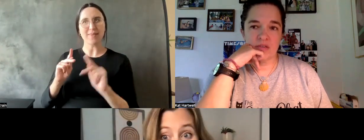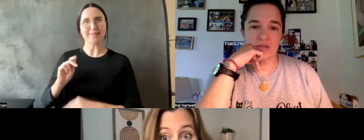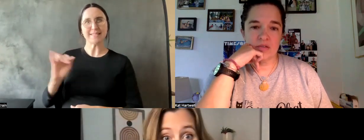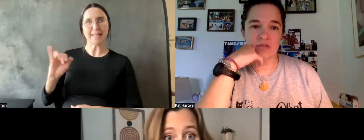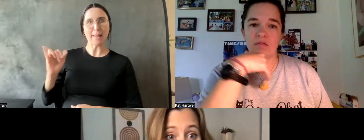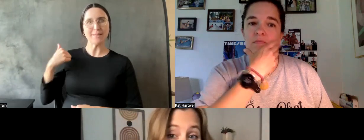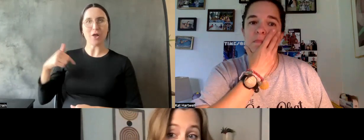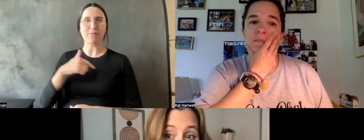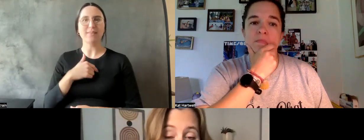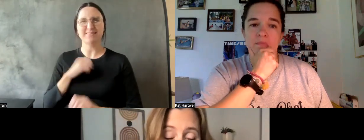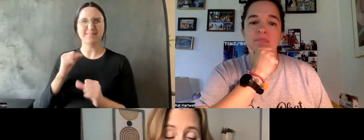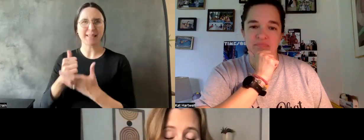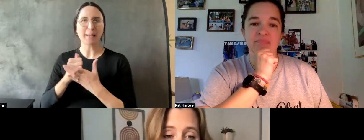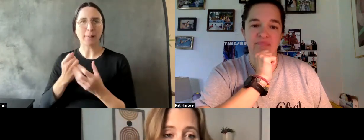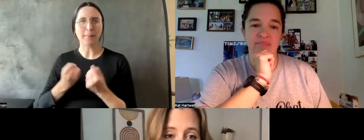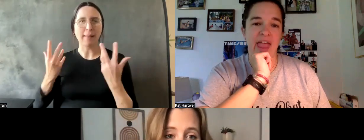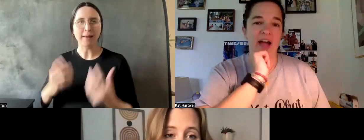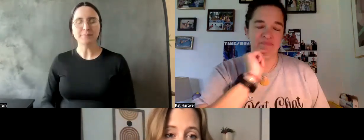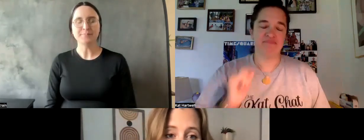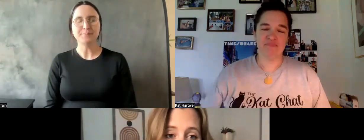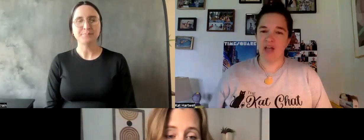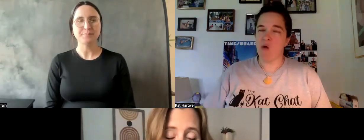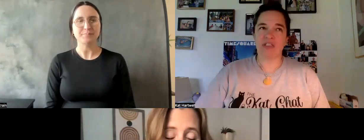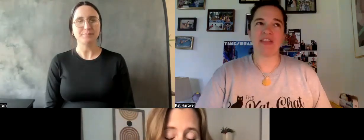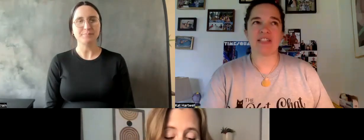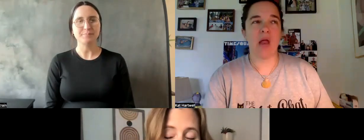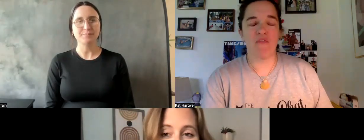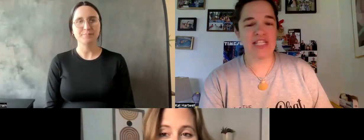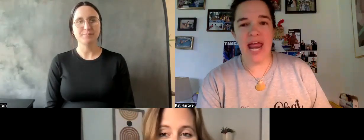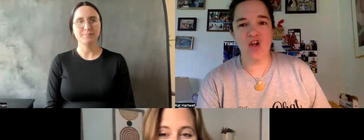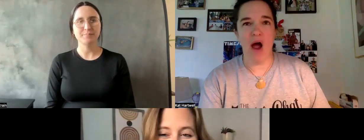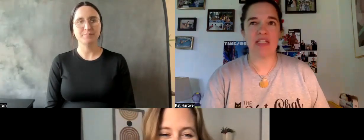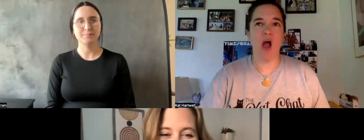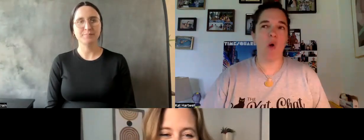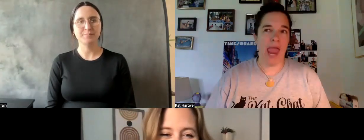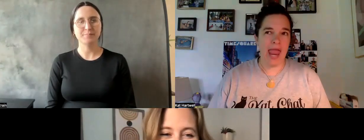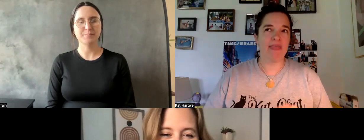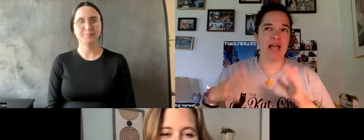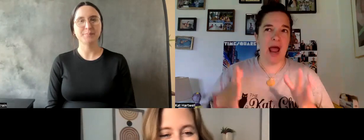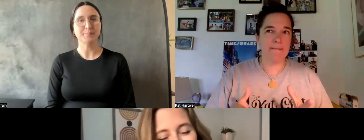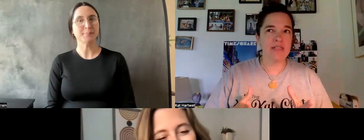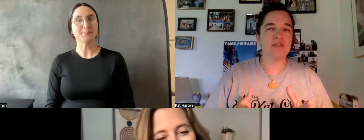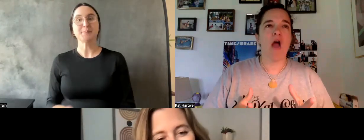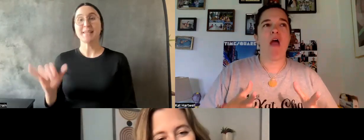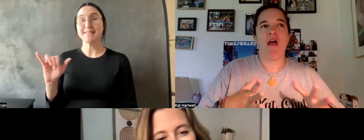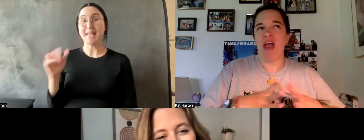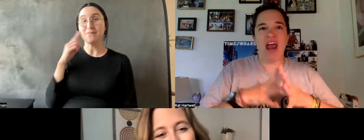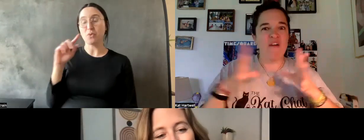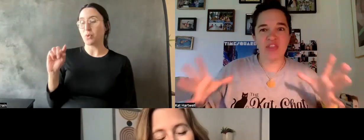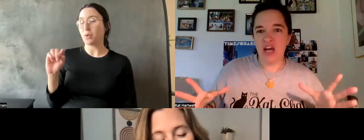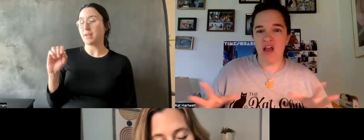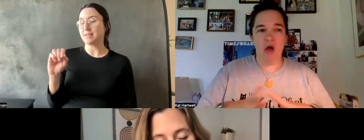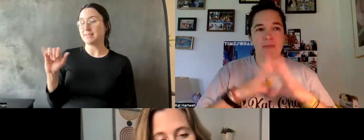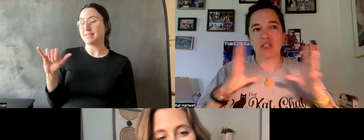really comforting. Yeah. I was at the same for Taylor, that pain that happened,